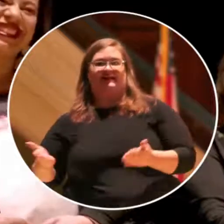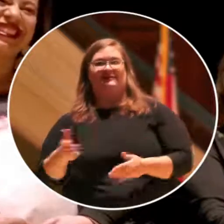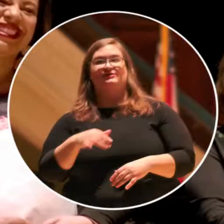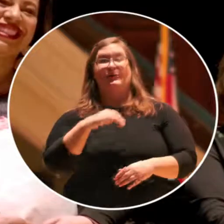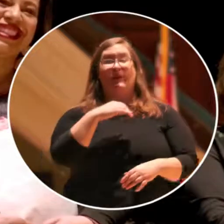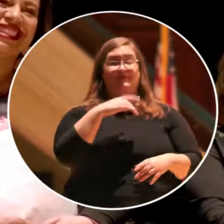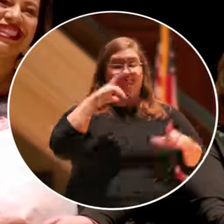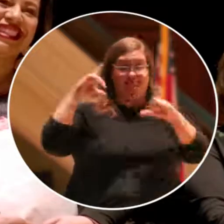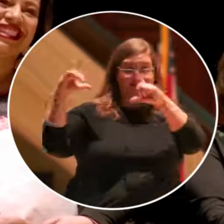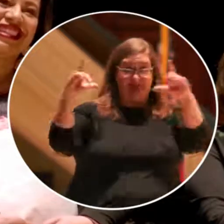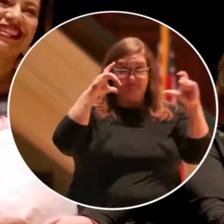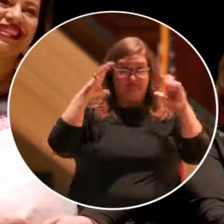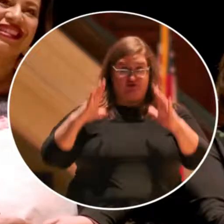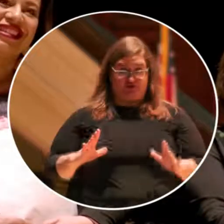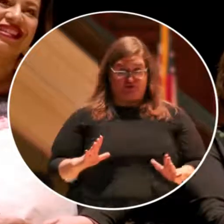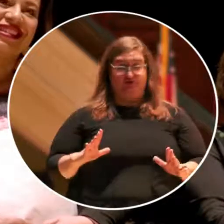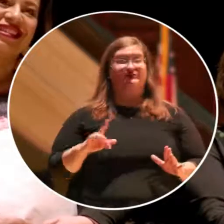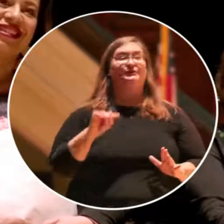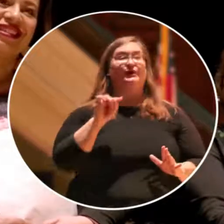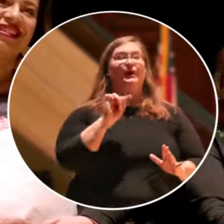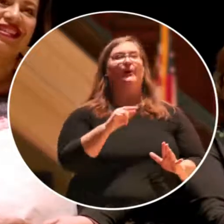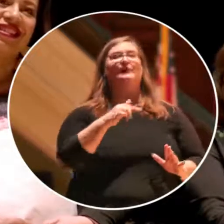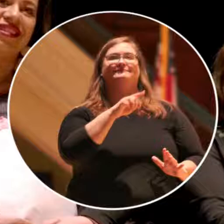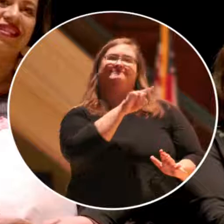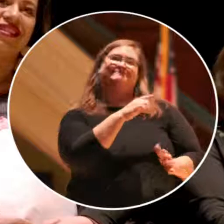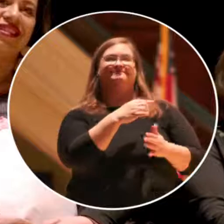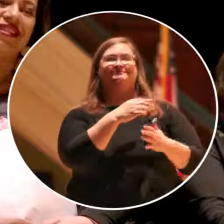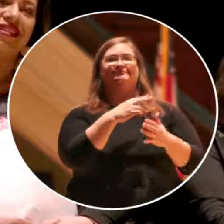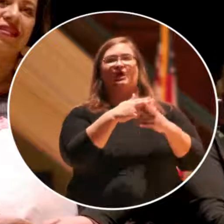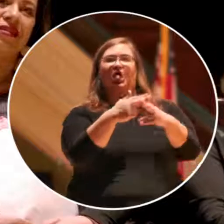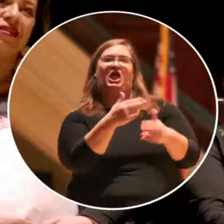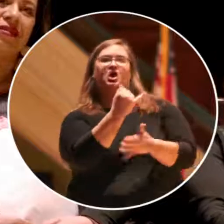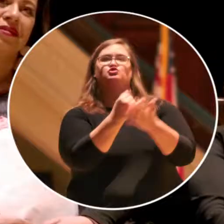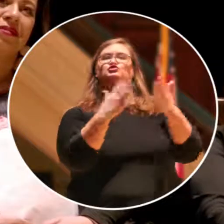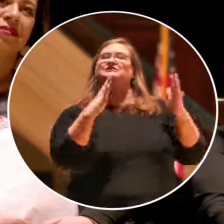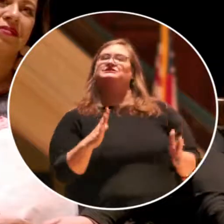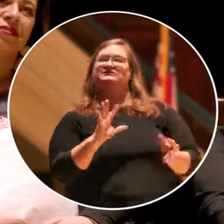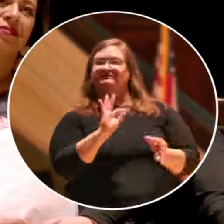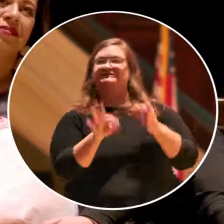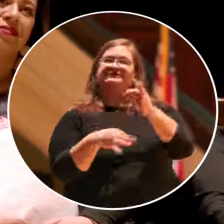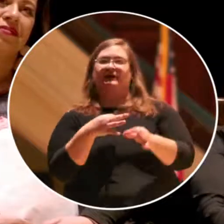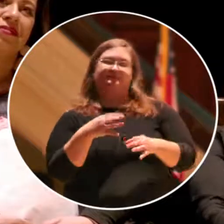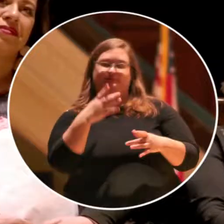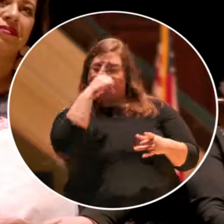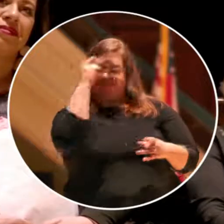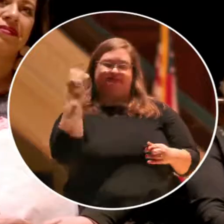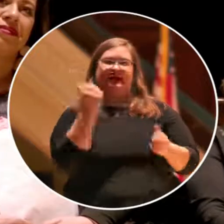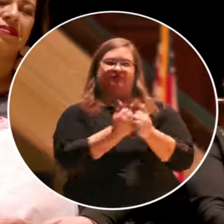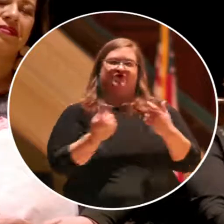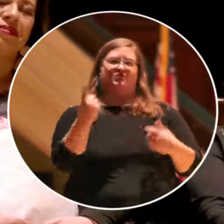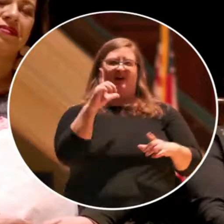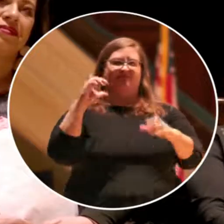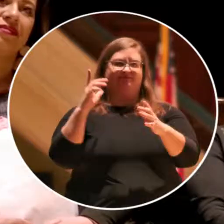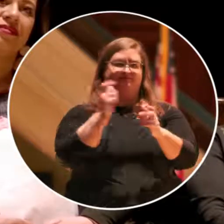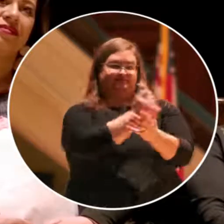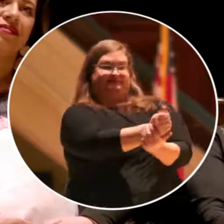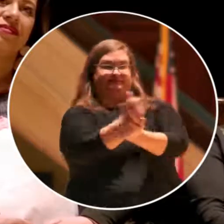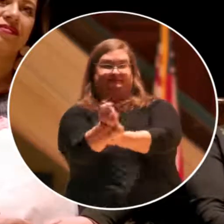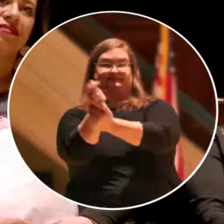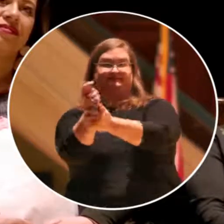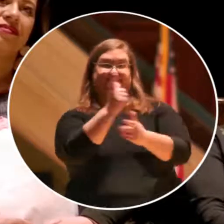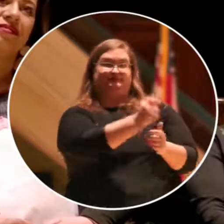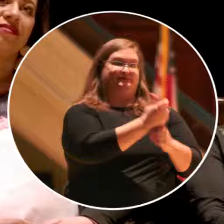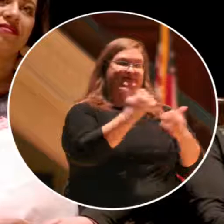But I'm an artist because my stepmother's father enjoyed taking photographs, and throughout his career as a lawyer, in his travels for delight, he